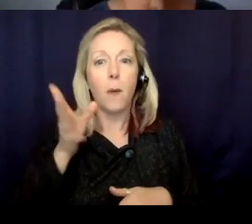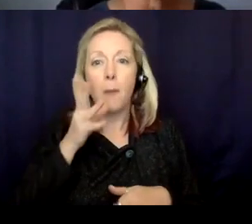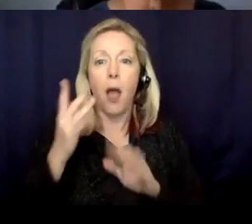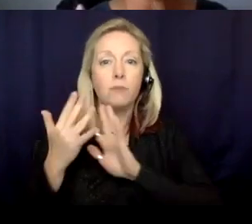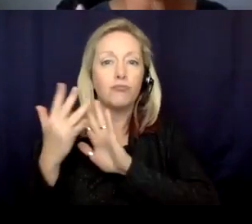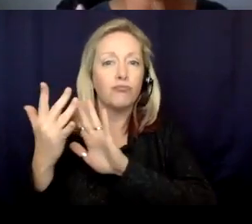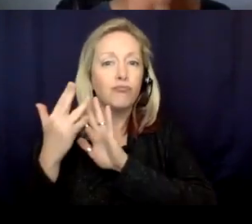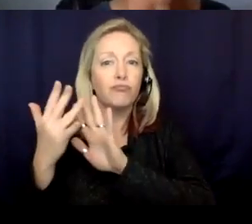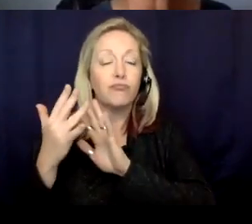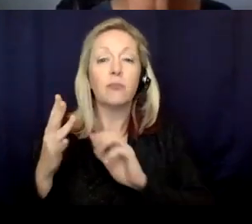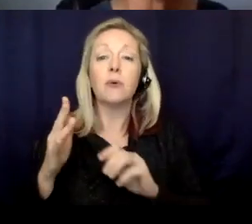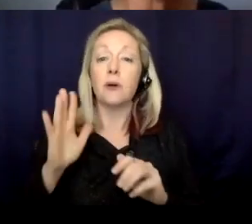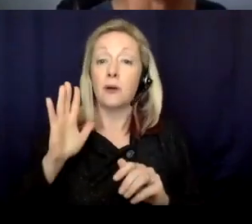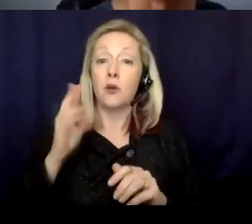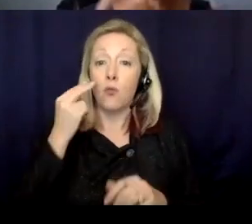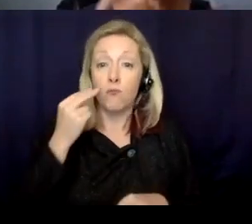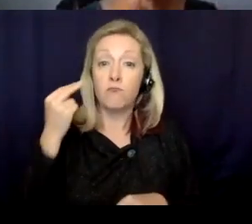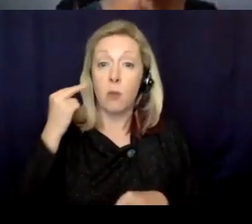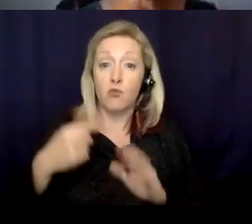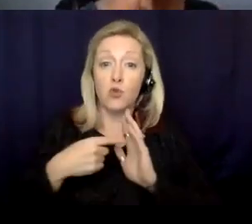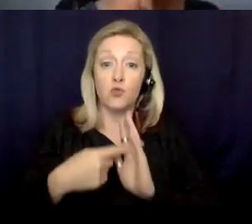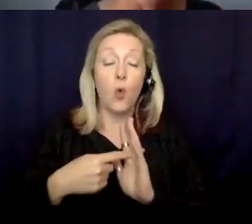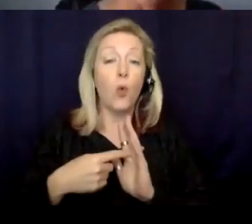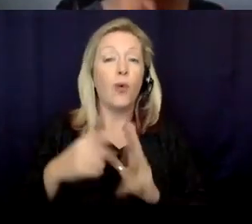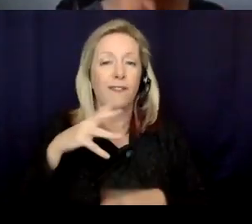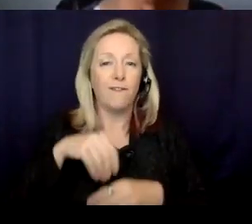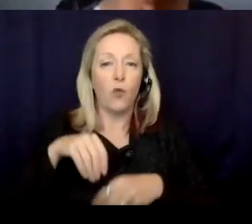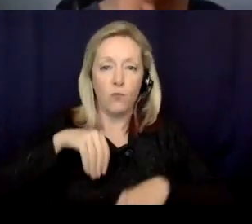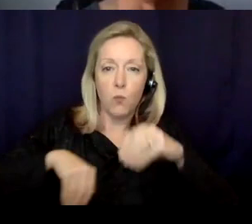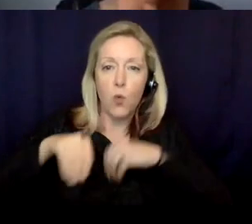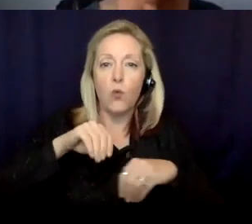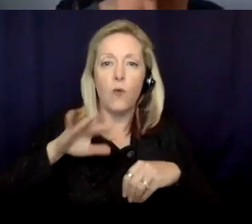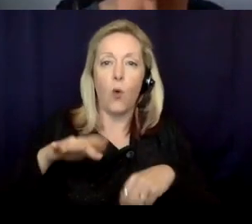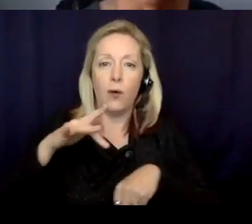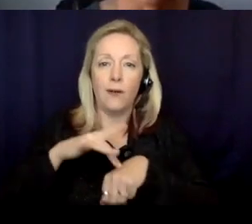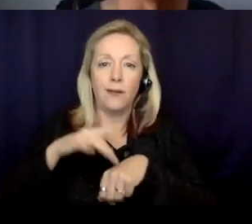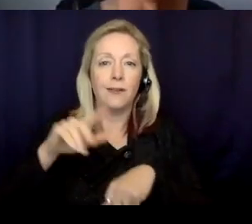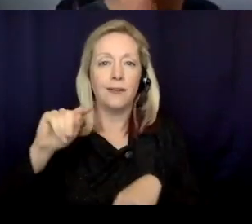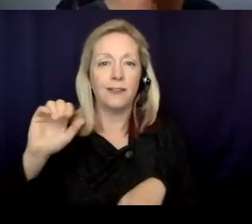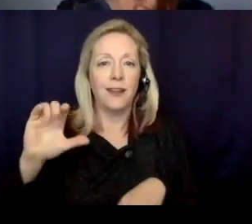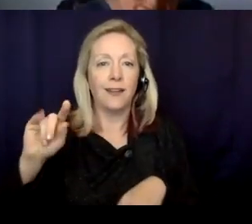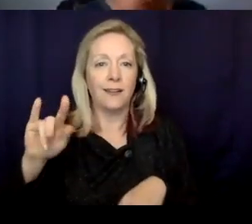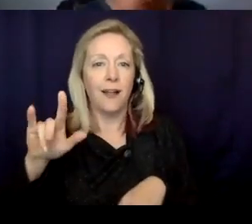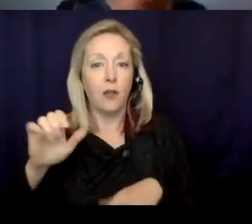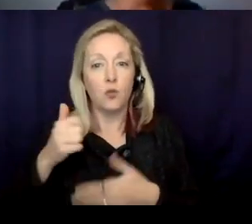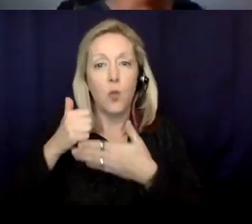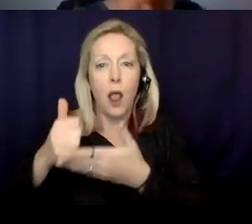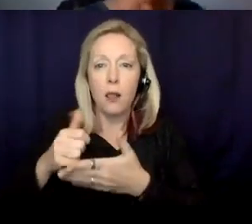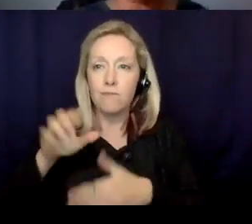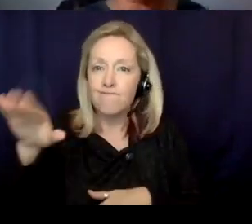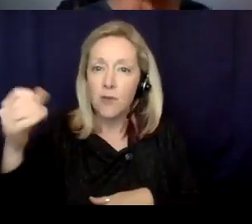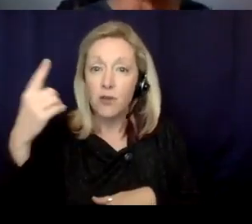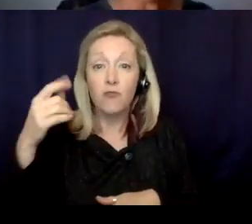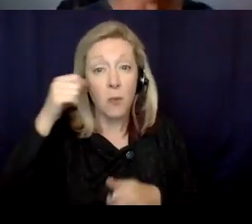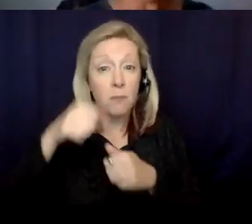tactile parts of that for them to try to get you to understand. Once again, she was